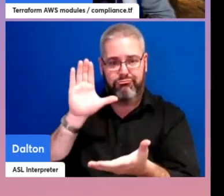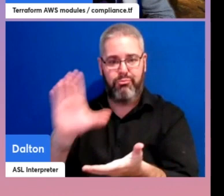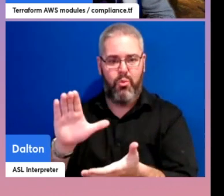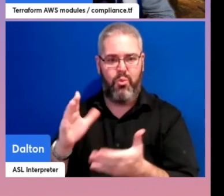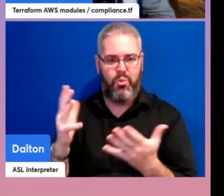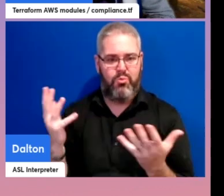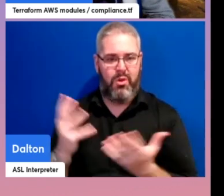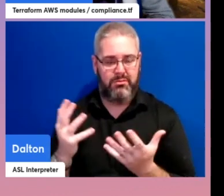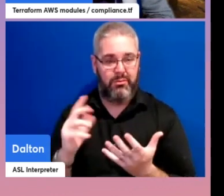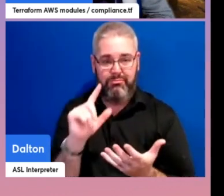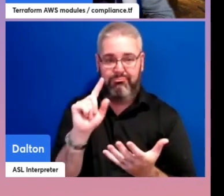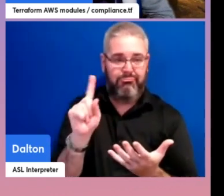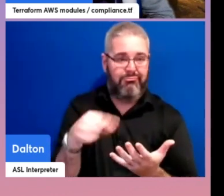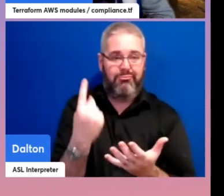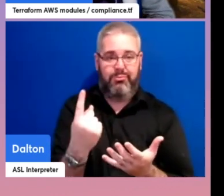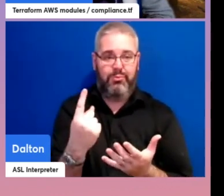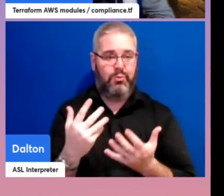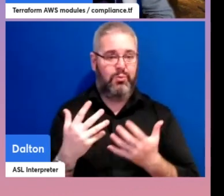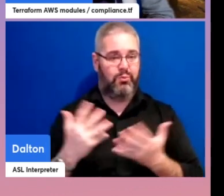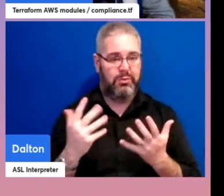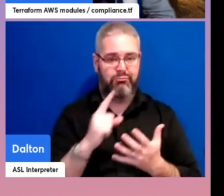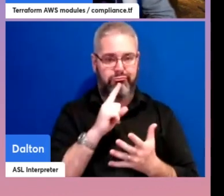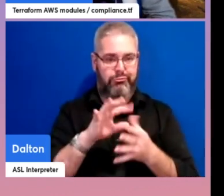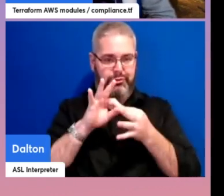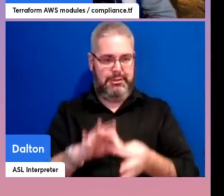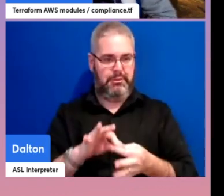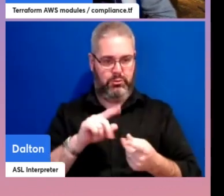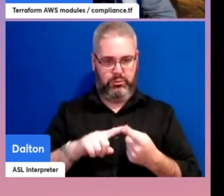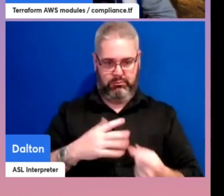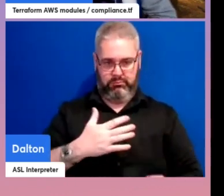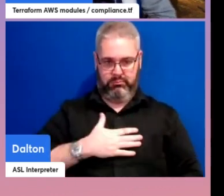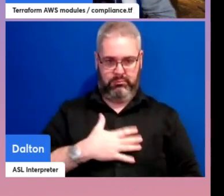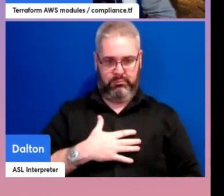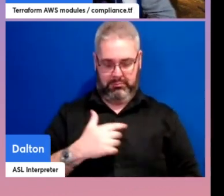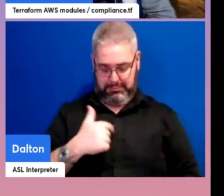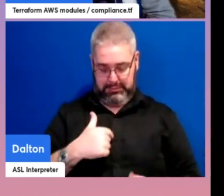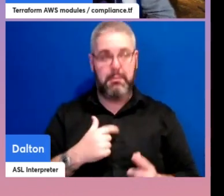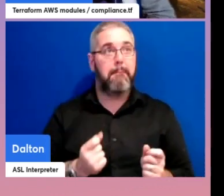is related to you, what you put in the cloud.